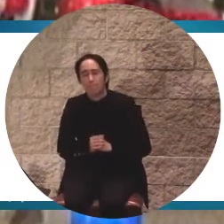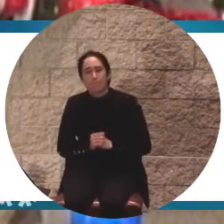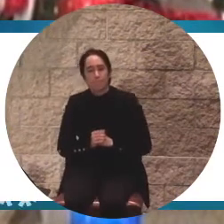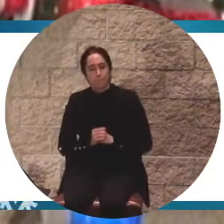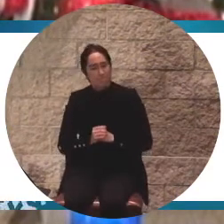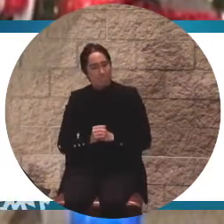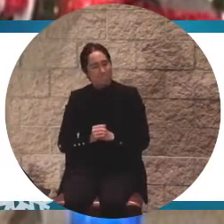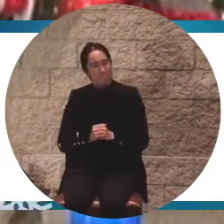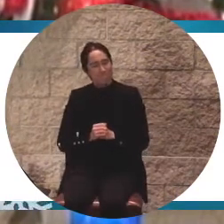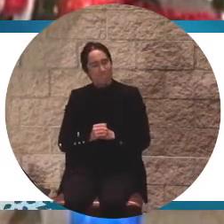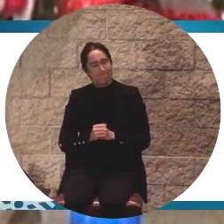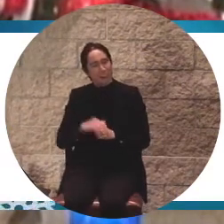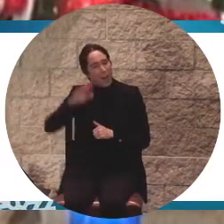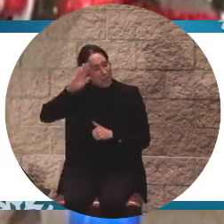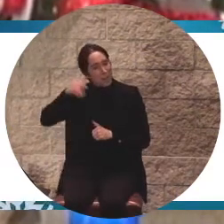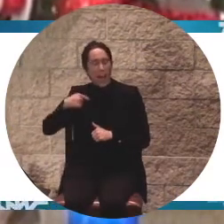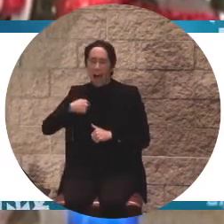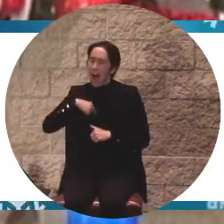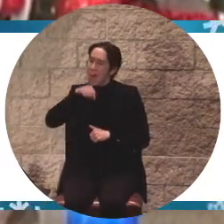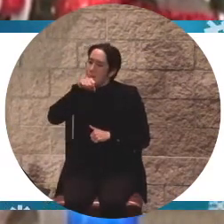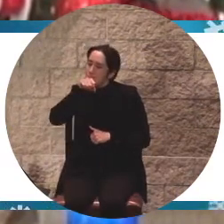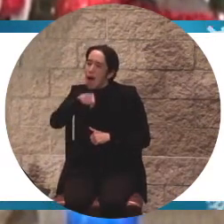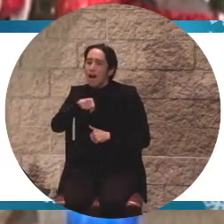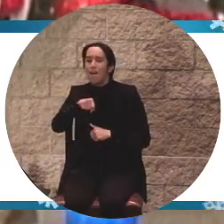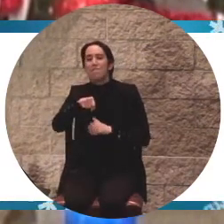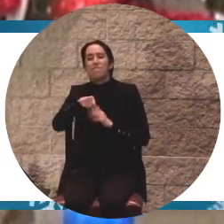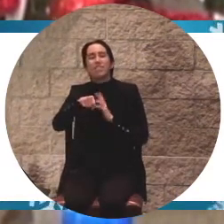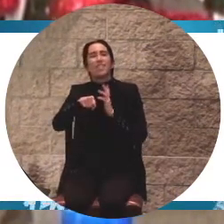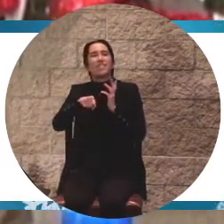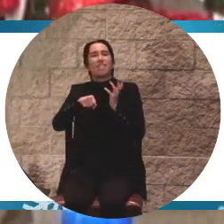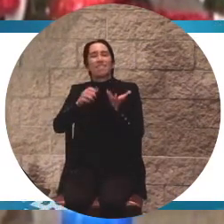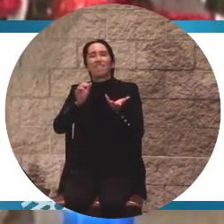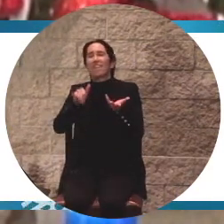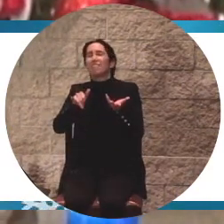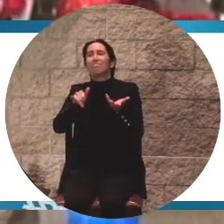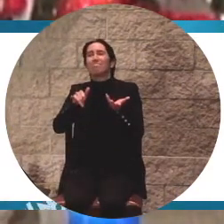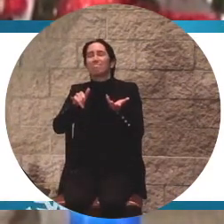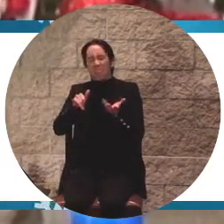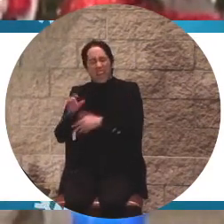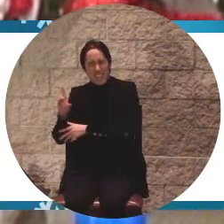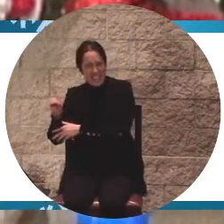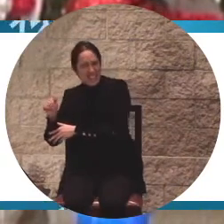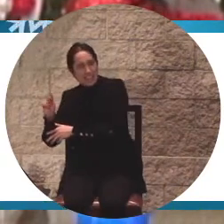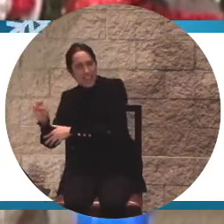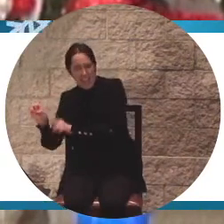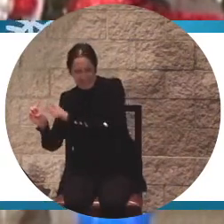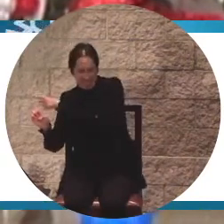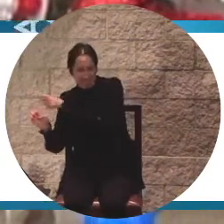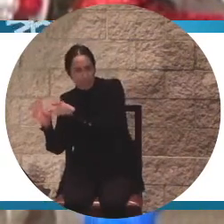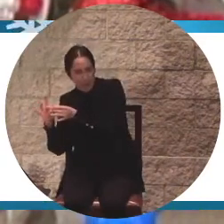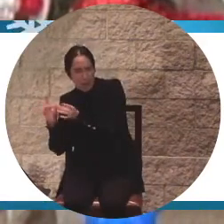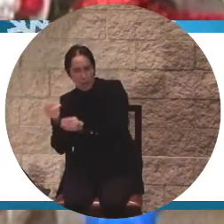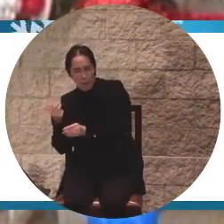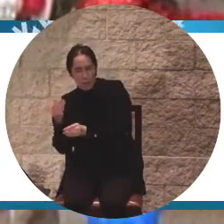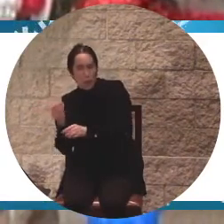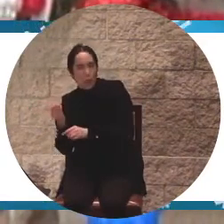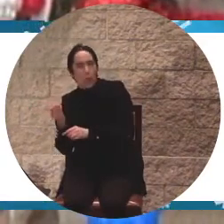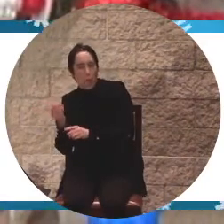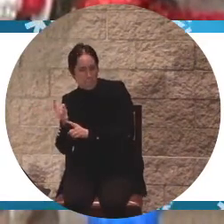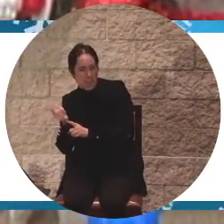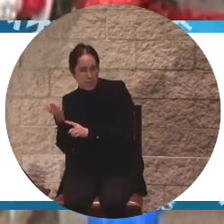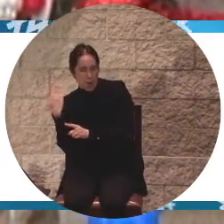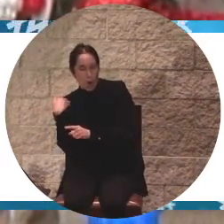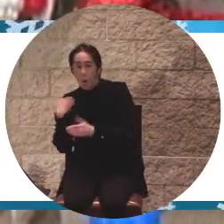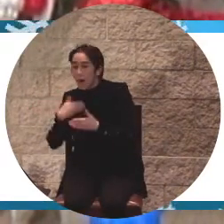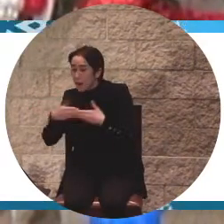I love the fact that, as Dane put it a few minutes ago, whether you're standing up on your